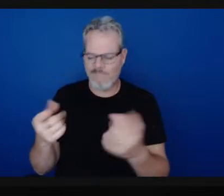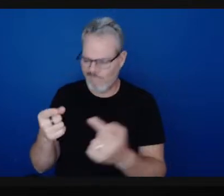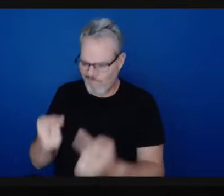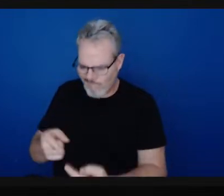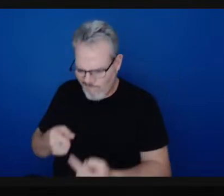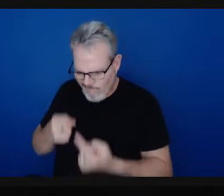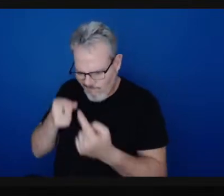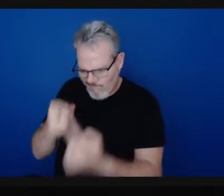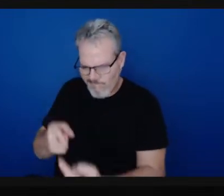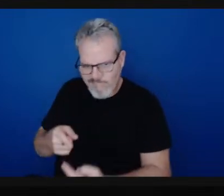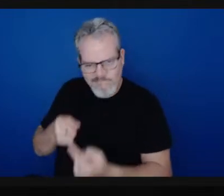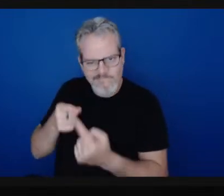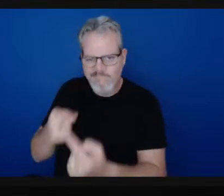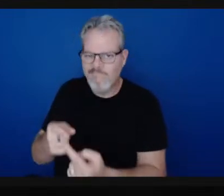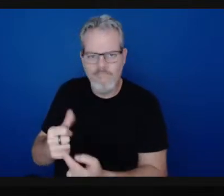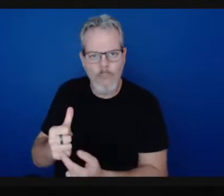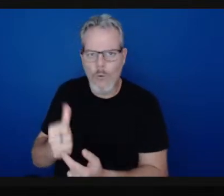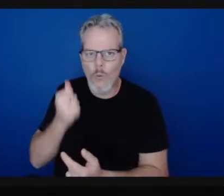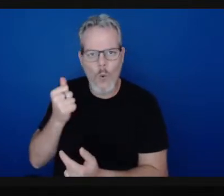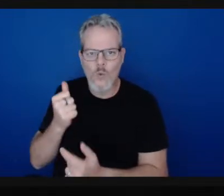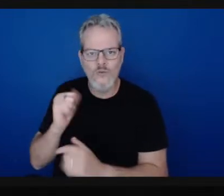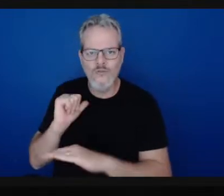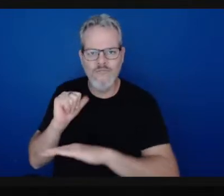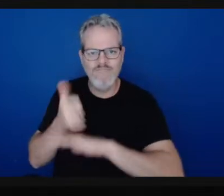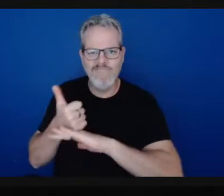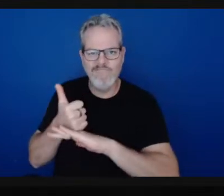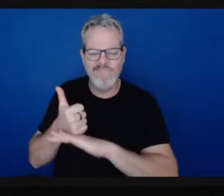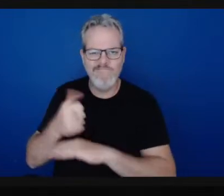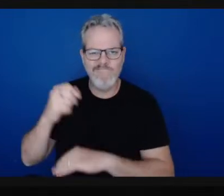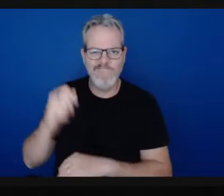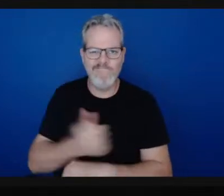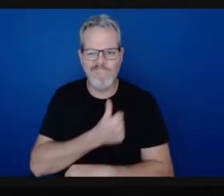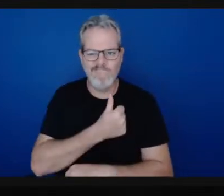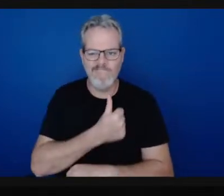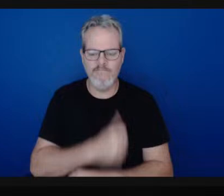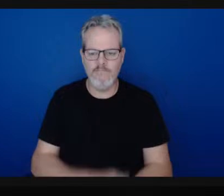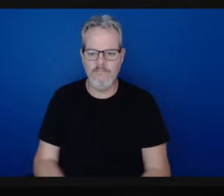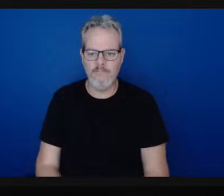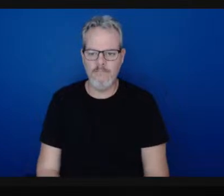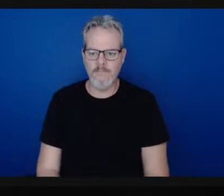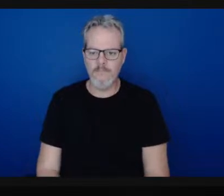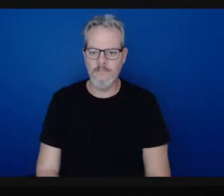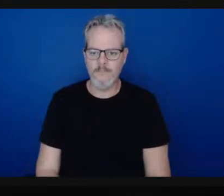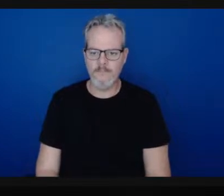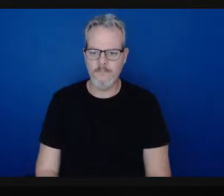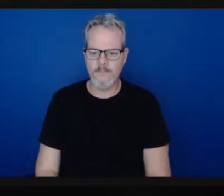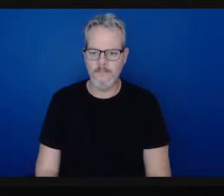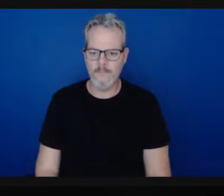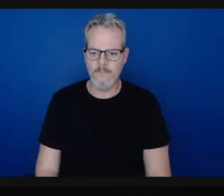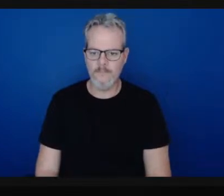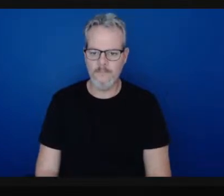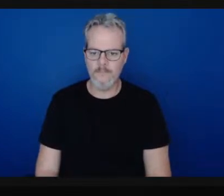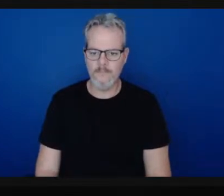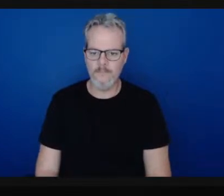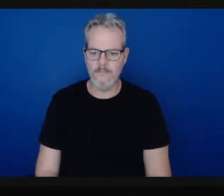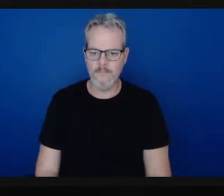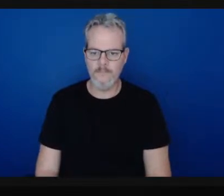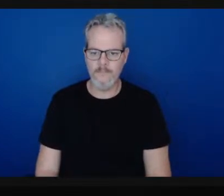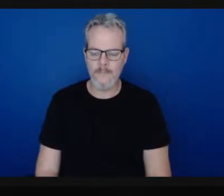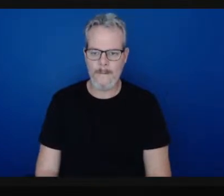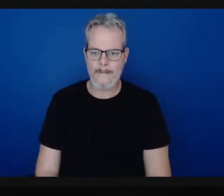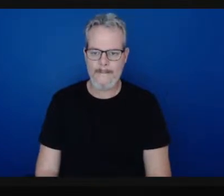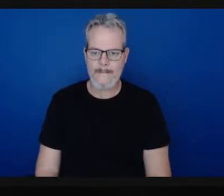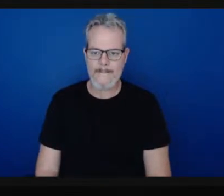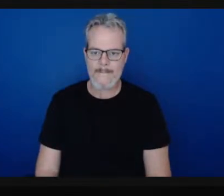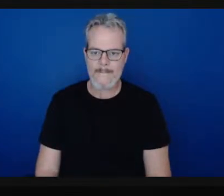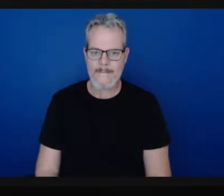gonna not want to load. So let's try it again here.